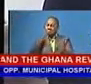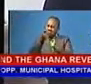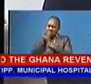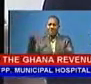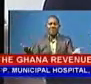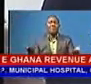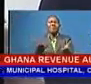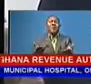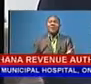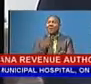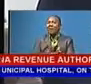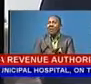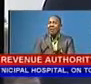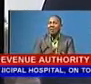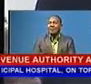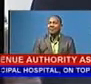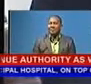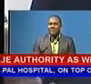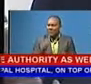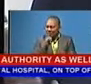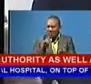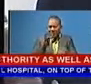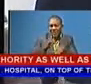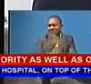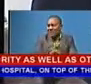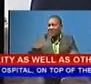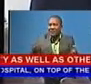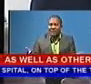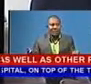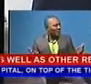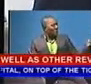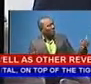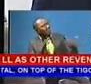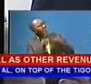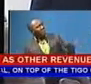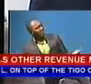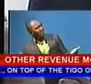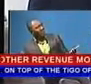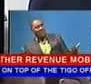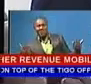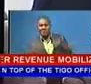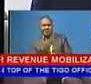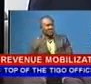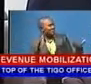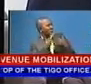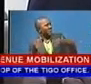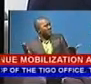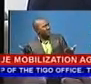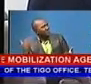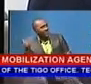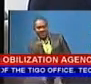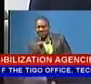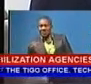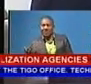exactly the same documents. We have not touched anything, and now we are being confronted with new objections which were not there